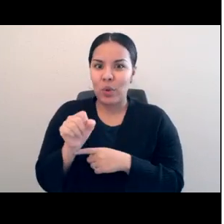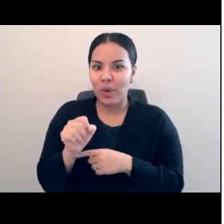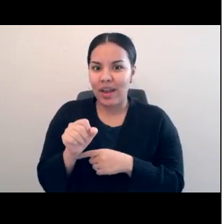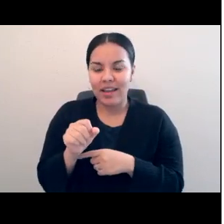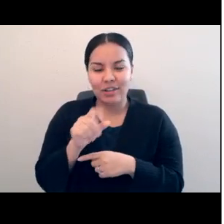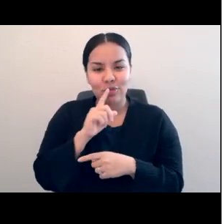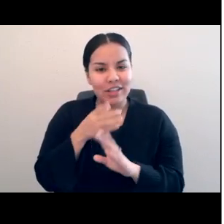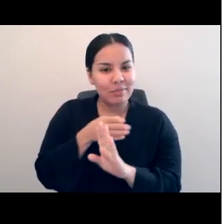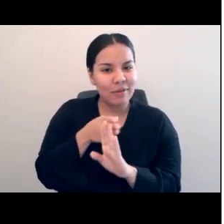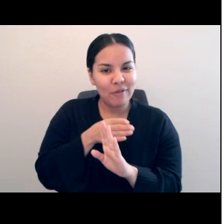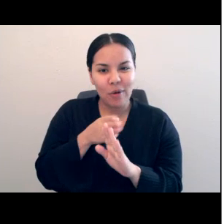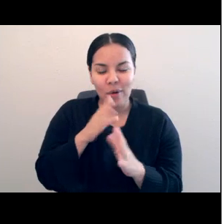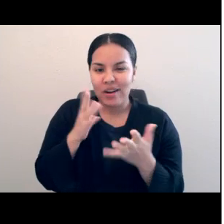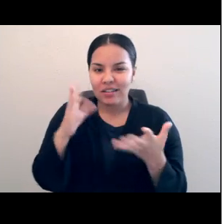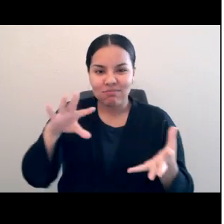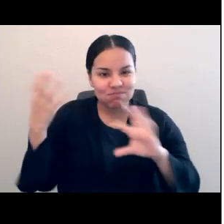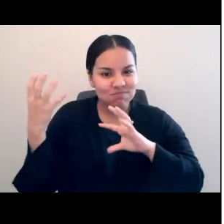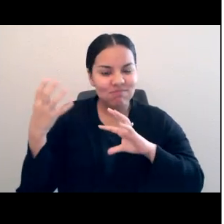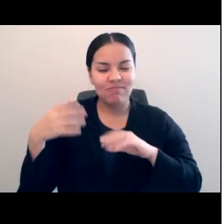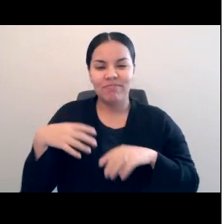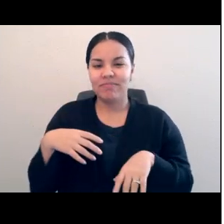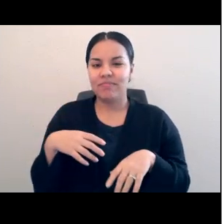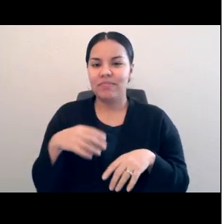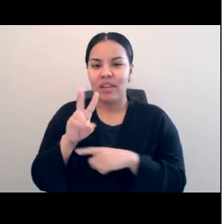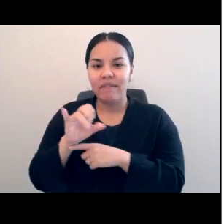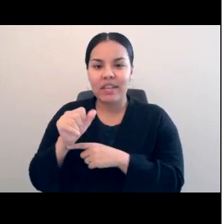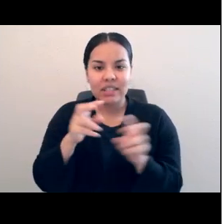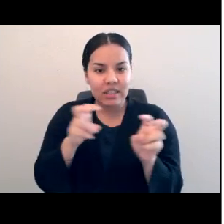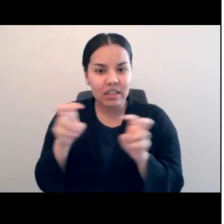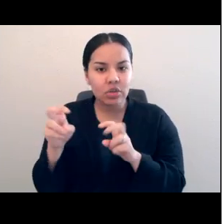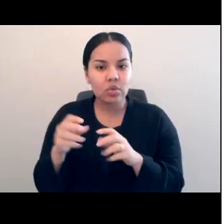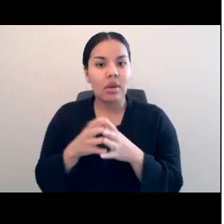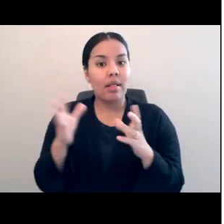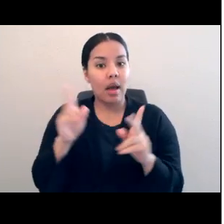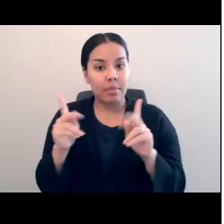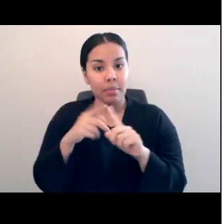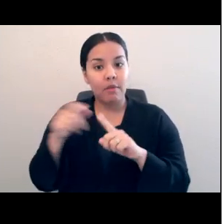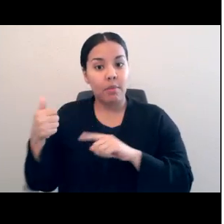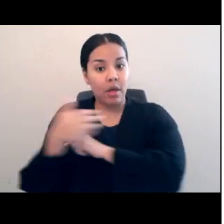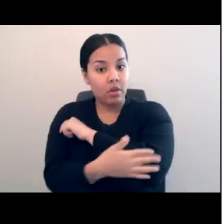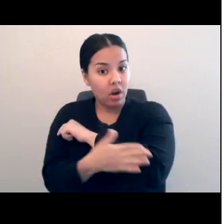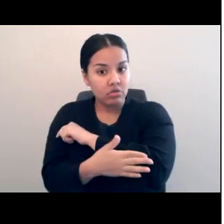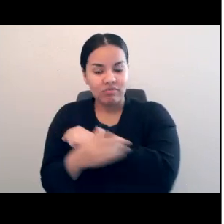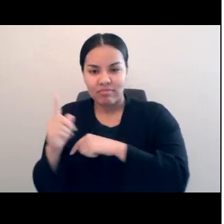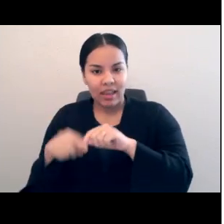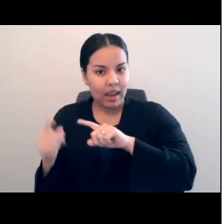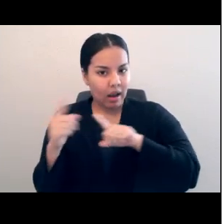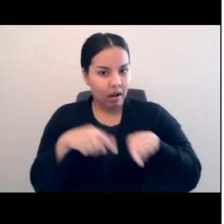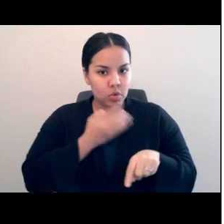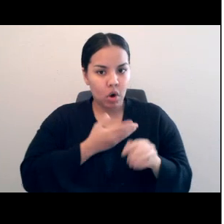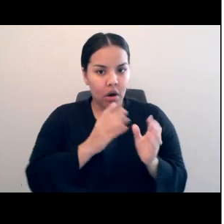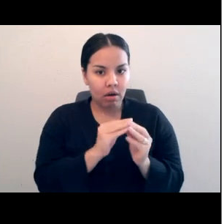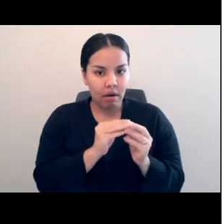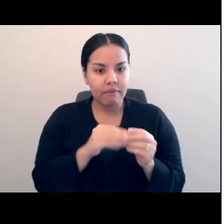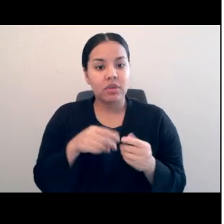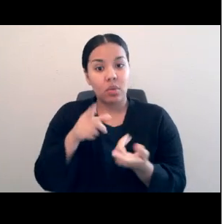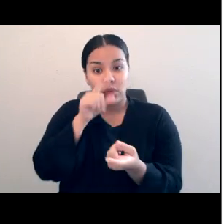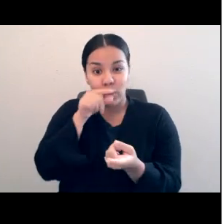We were having visa issues. So a lot of people from abroad couldn't come to our conferences, but this is a way that can be